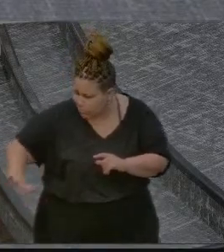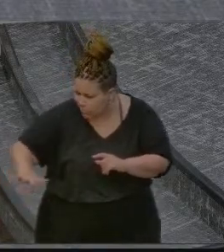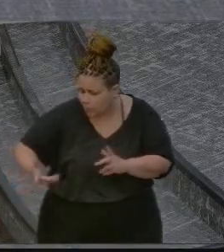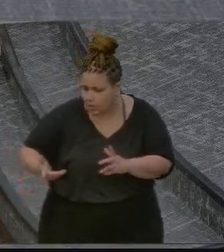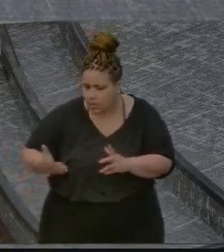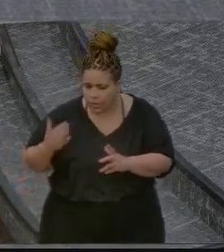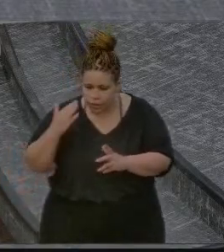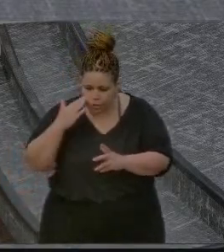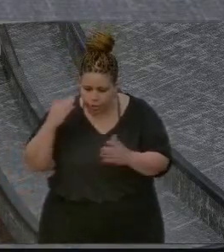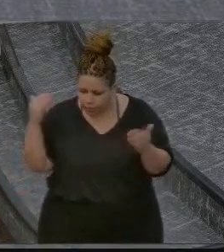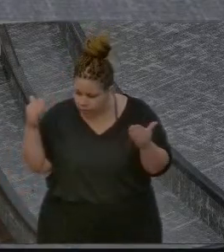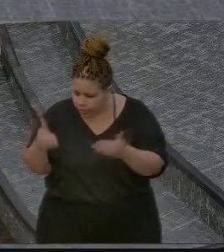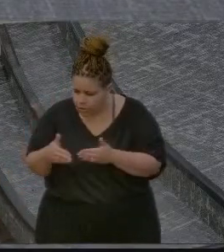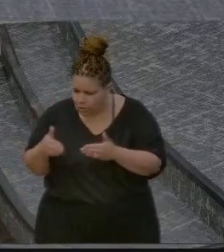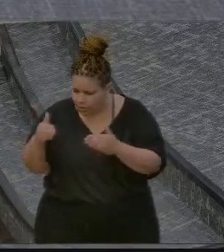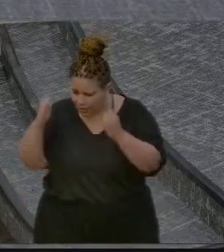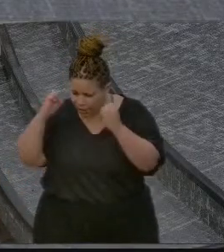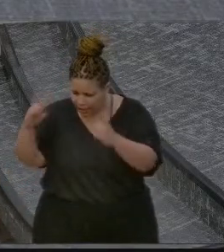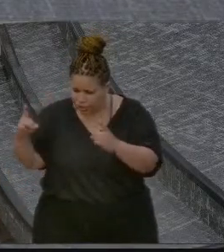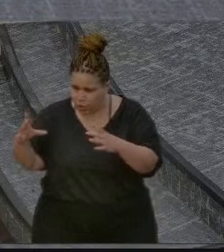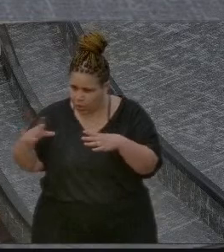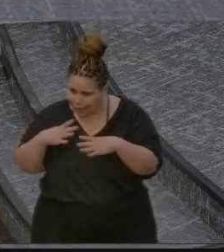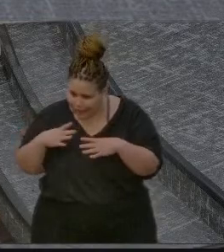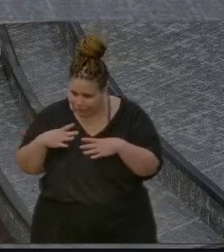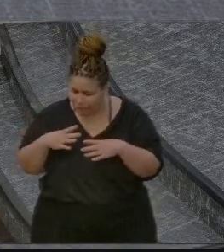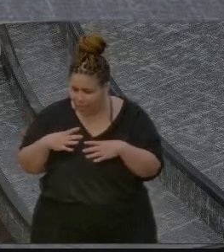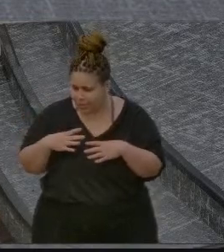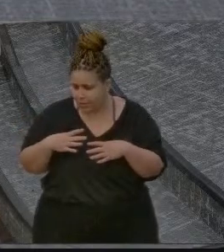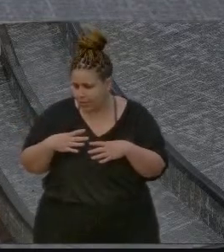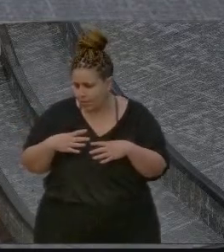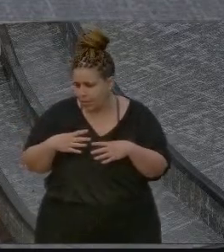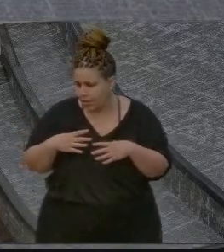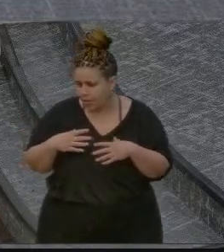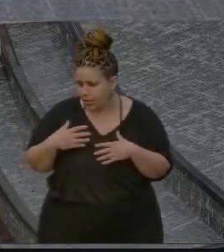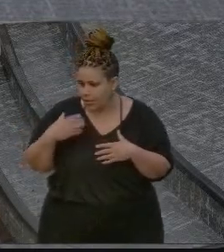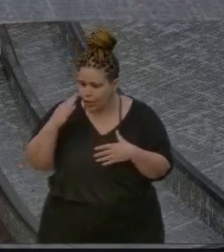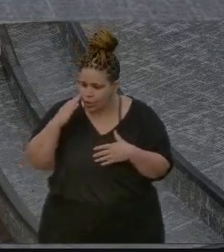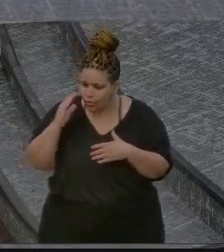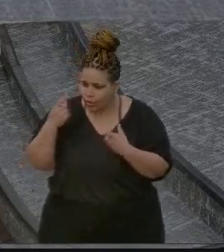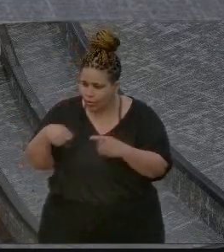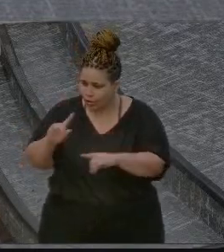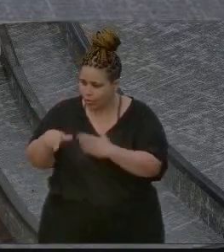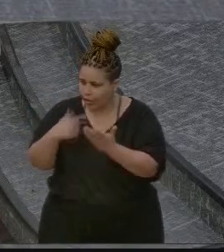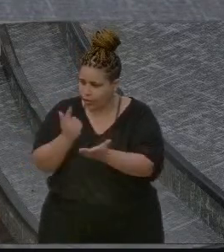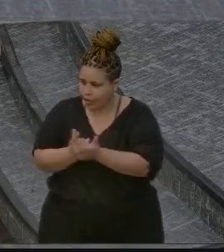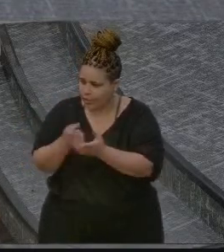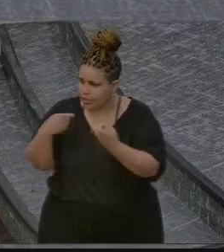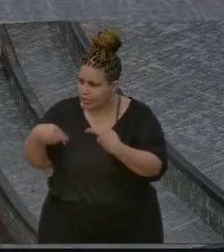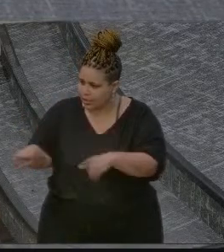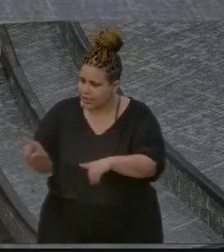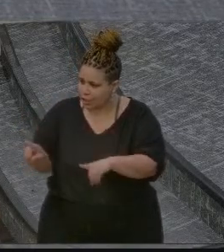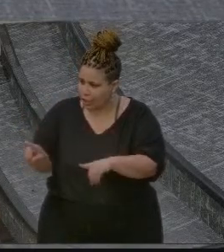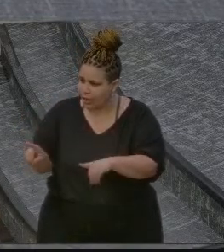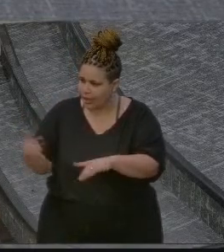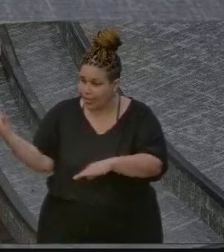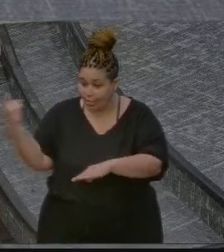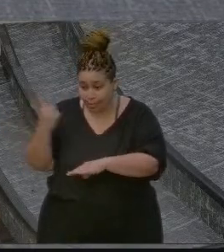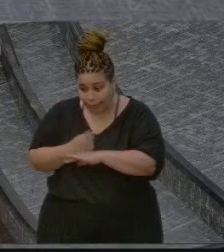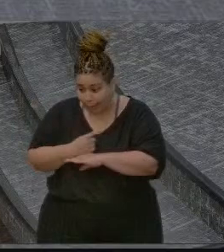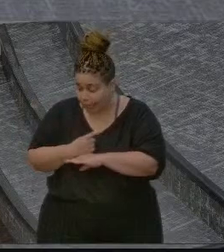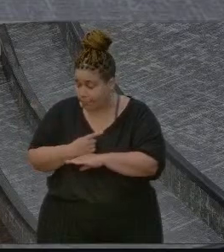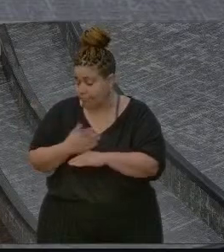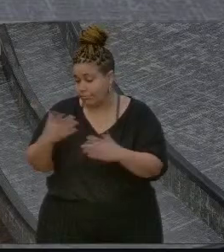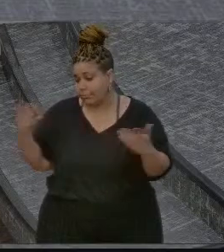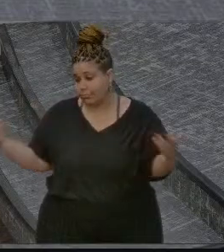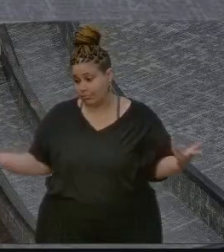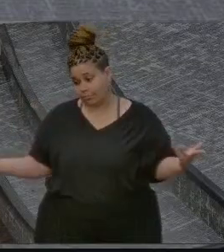like educational leave. When we did graduation this year, for instance, it was during the day. It might be we don't know when it'll